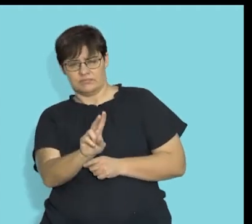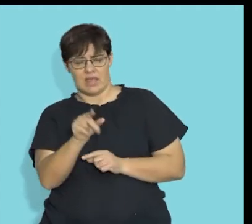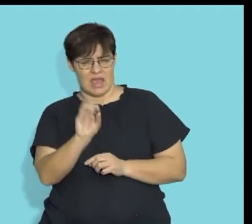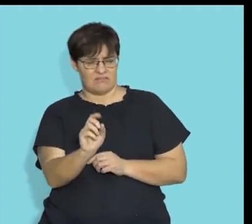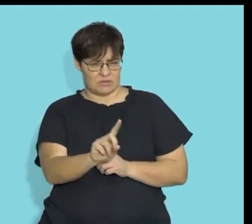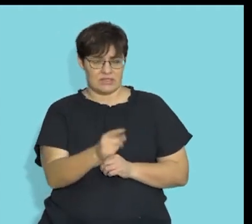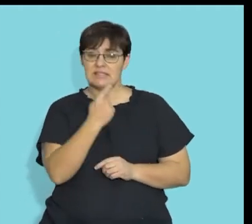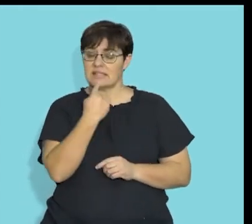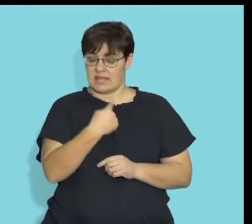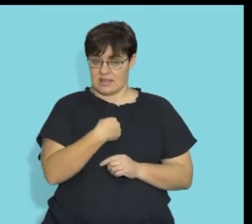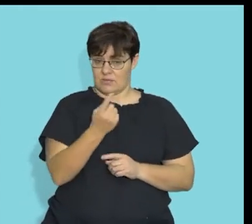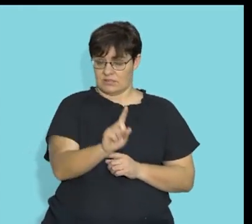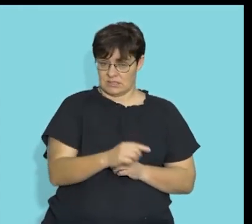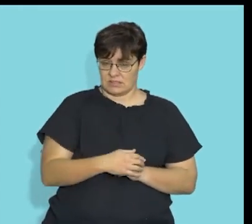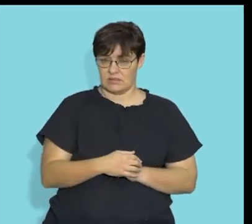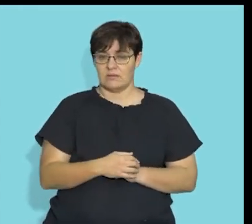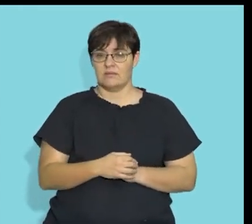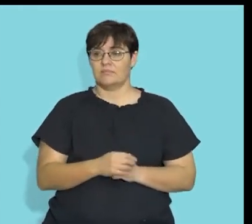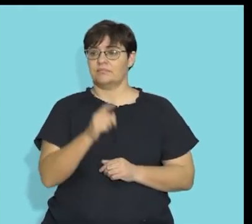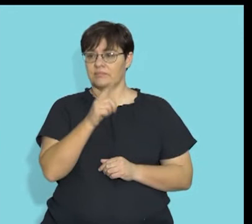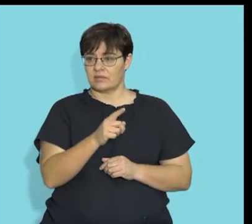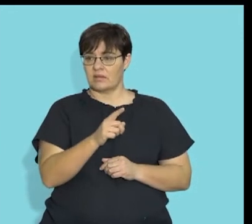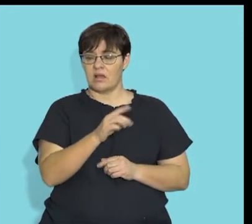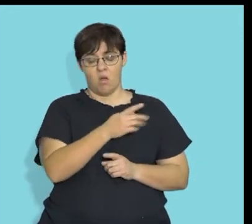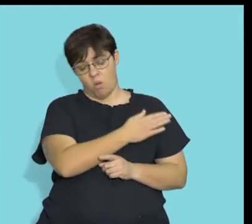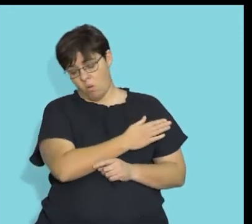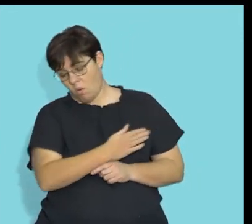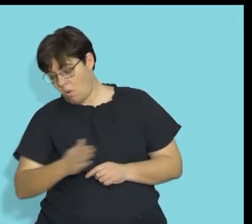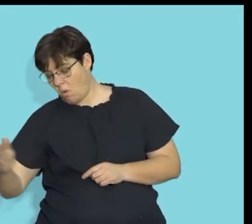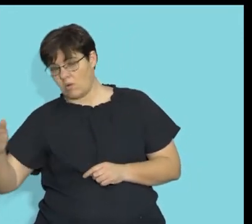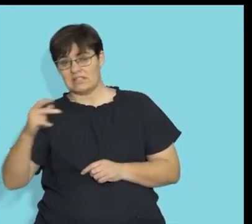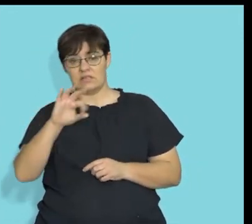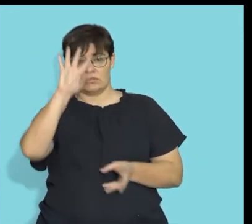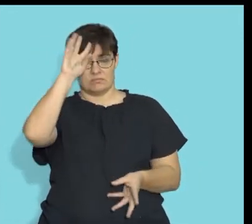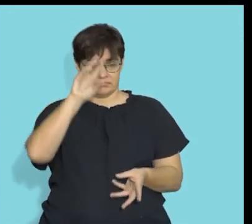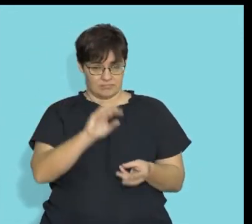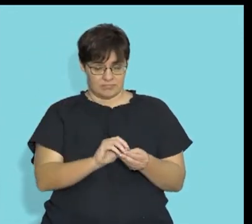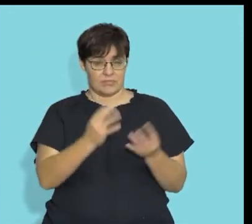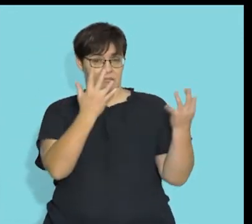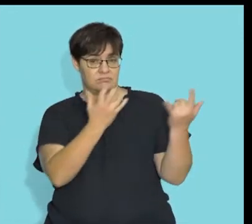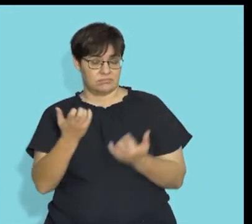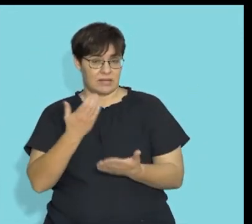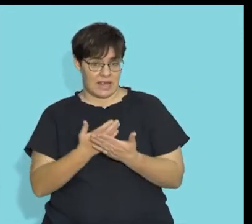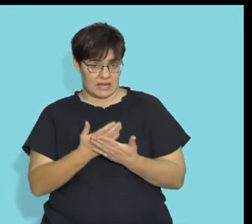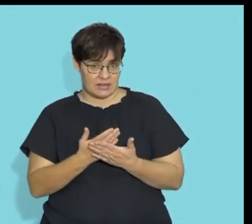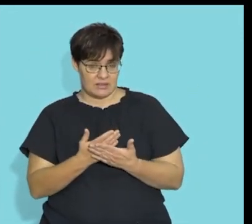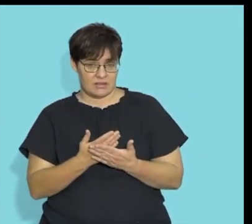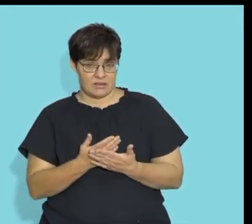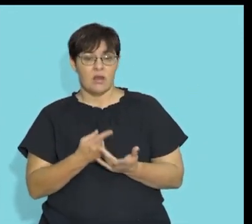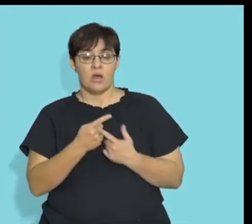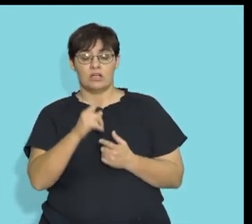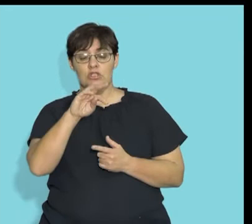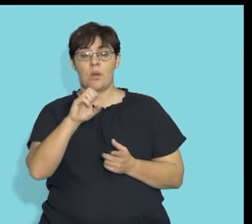slide. It says we can calculate the sum of the entire series with